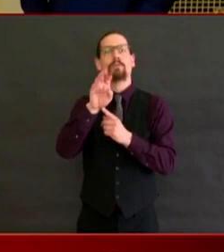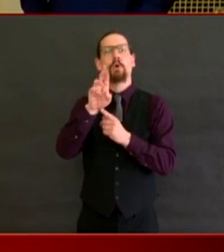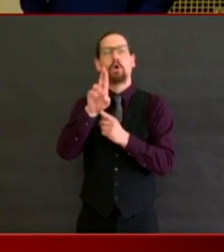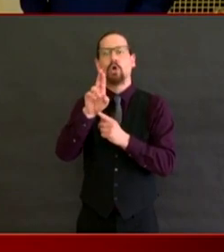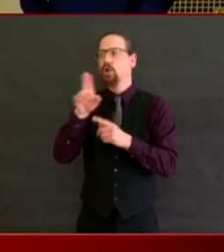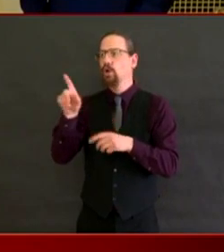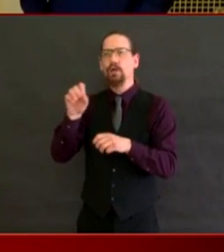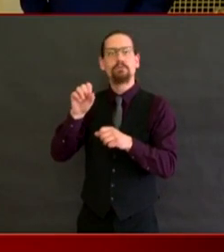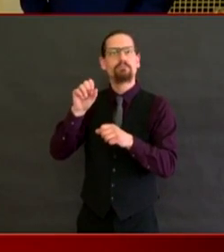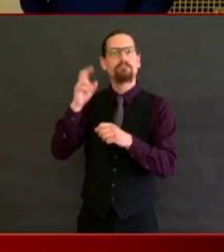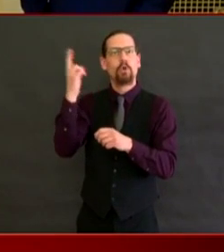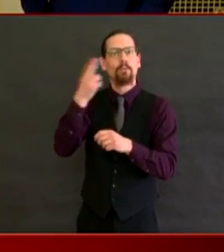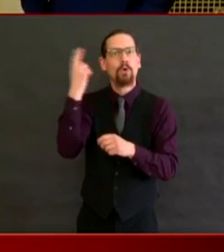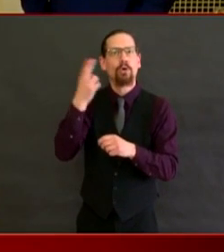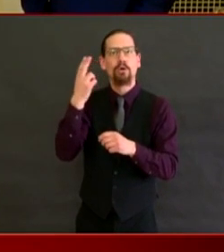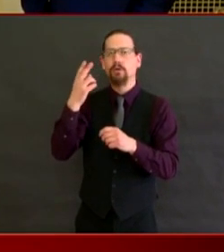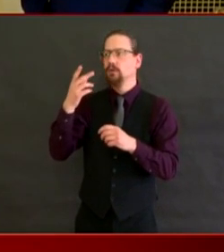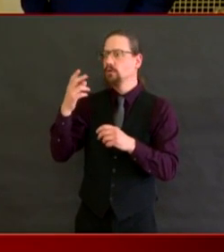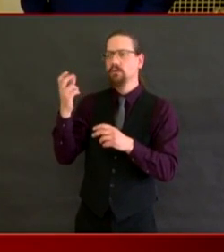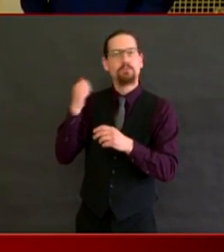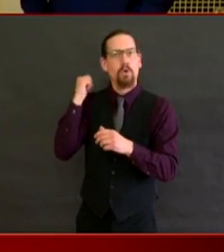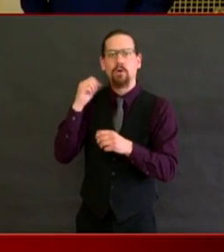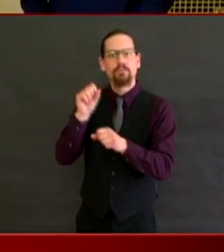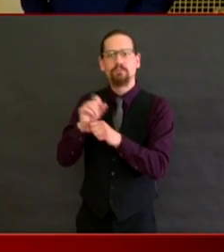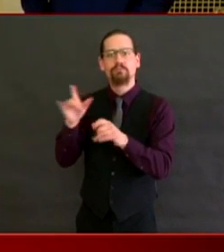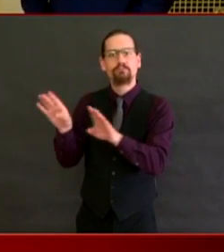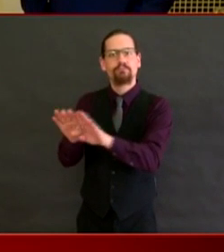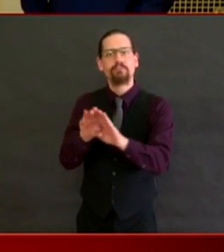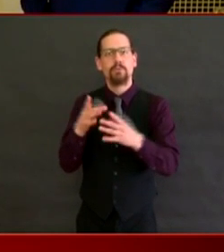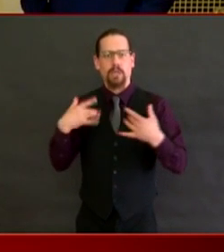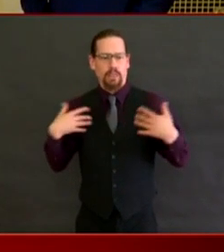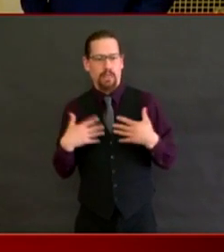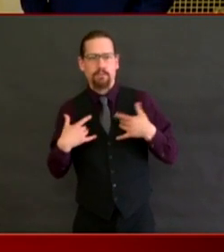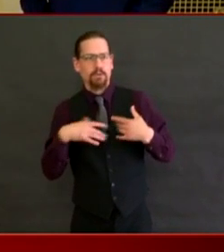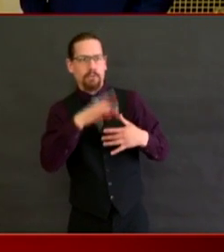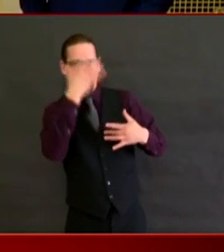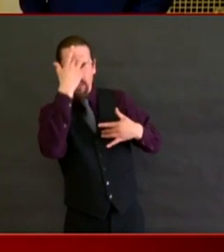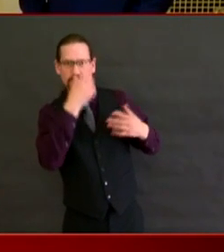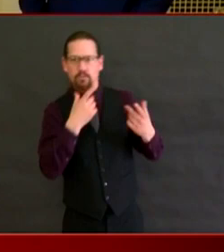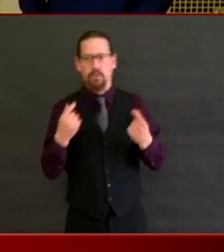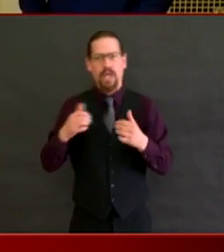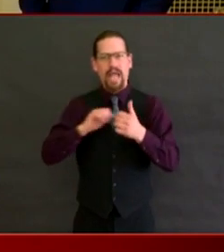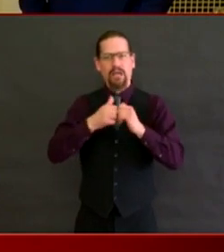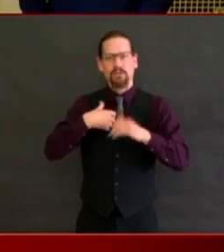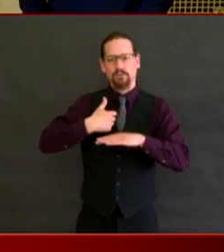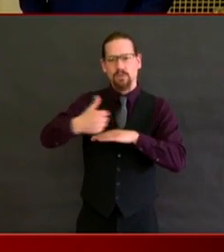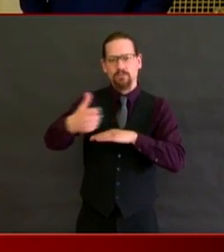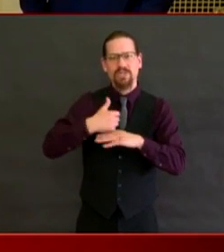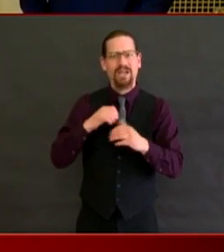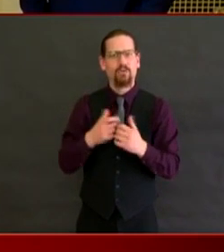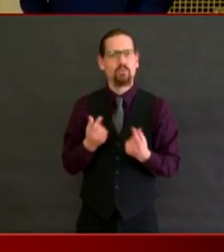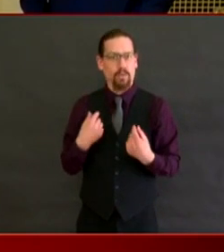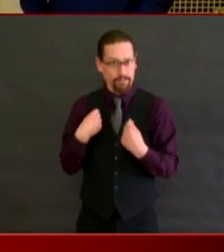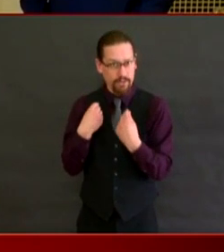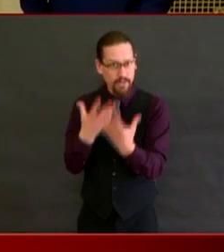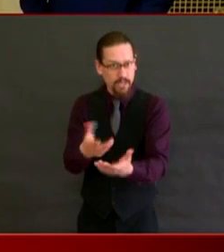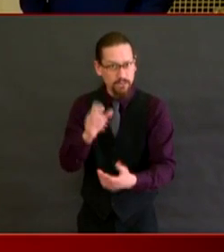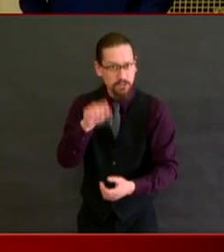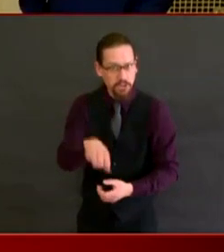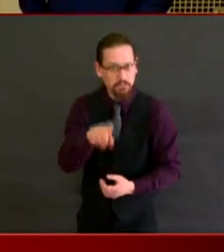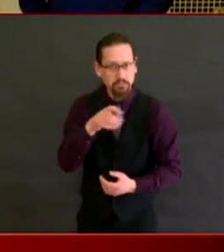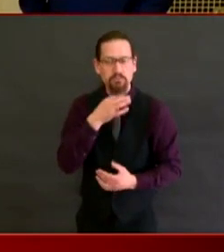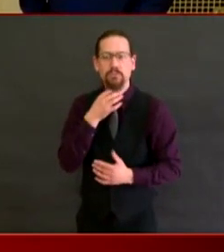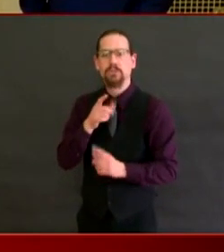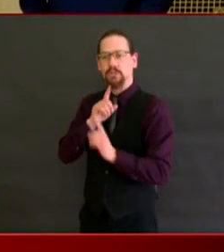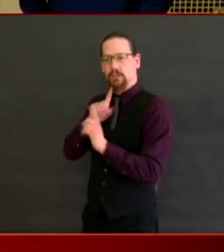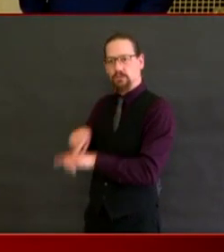working really hard on coming up with a solution, and I hope that by tomorrow or the next day, I have a more complete answer. We are